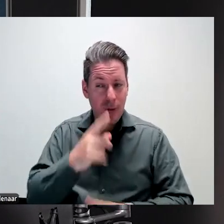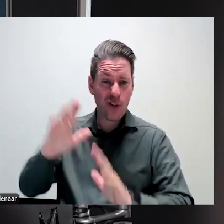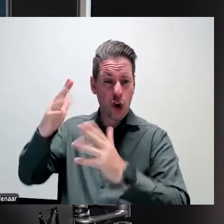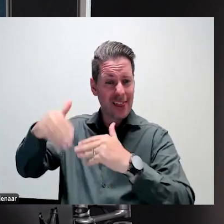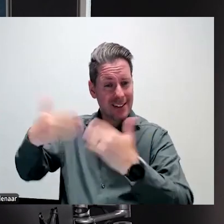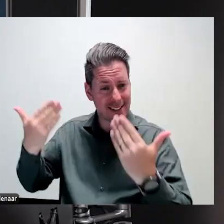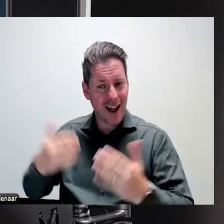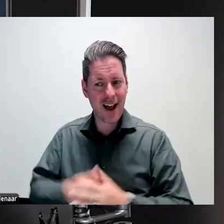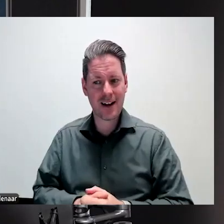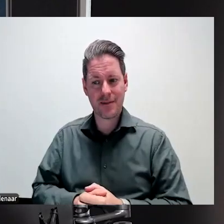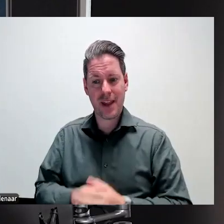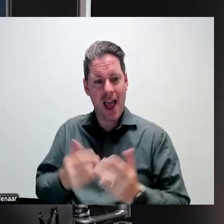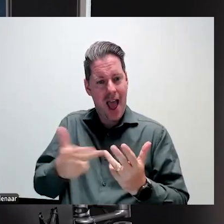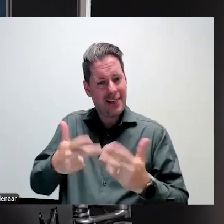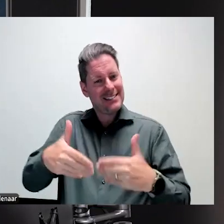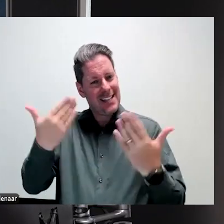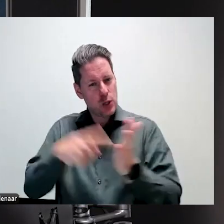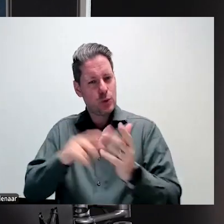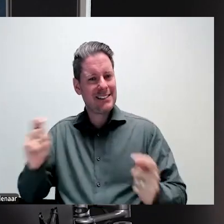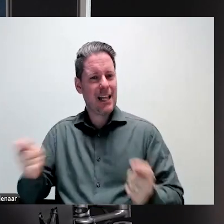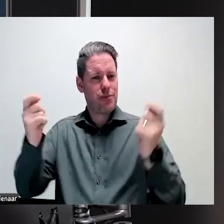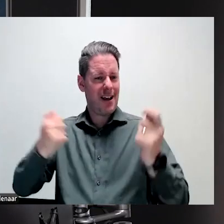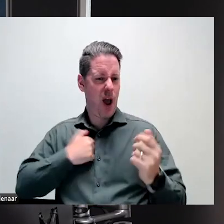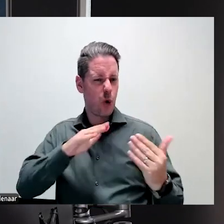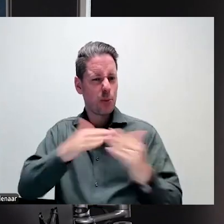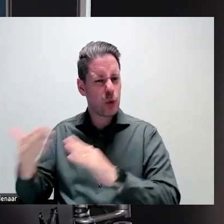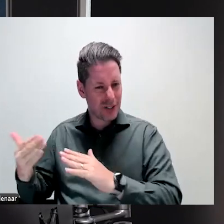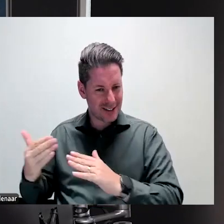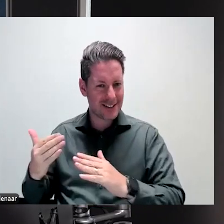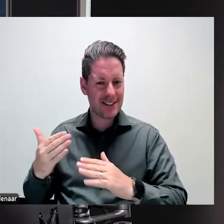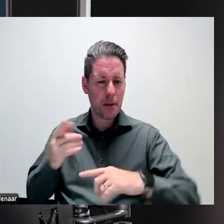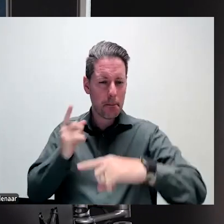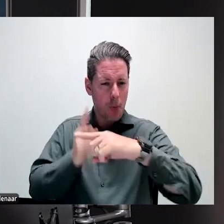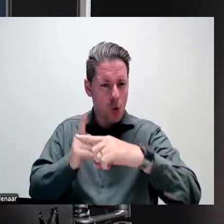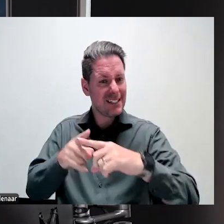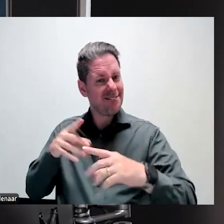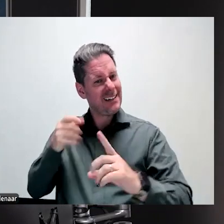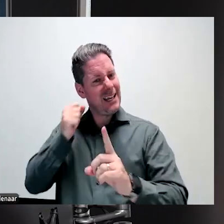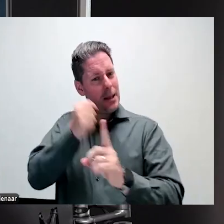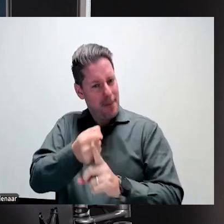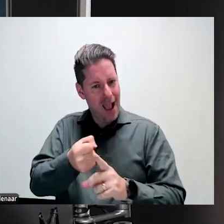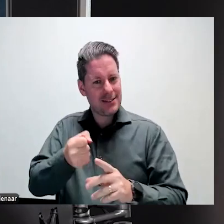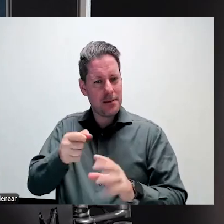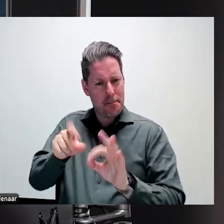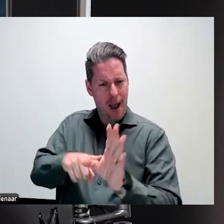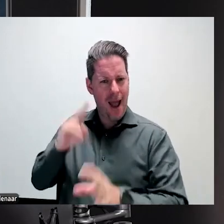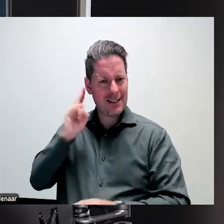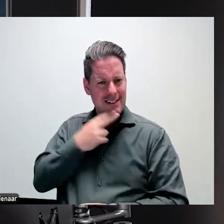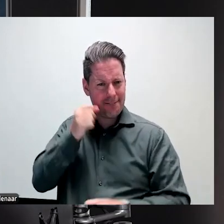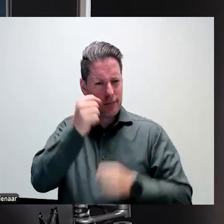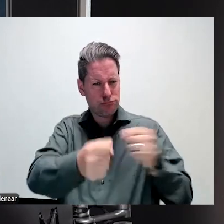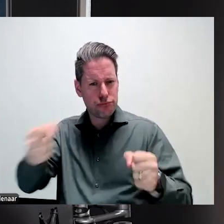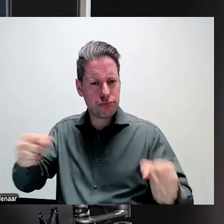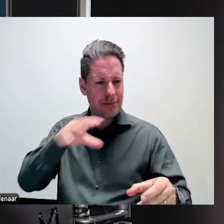our community and the positive impacts including our community can bring to dispel some of those myths or